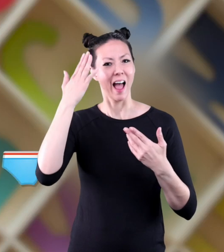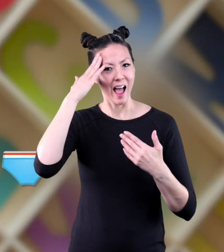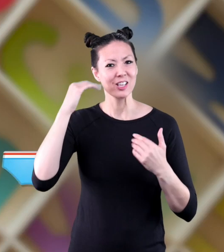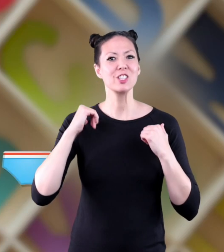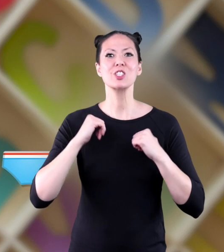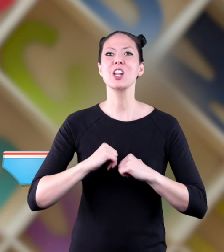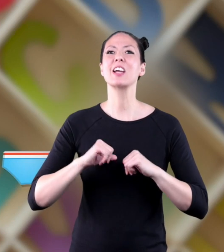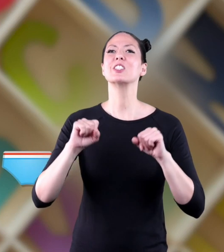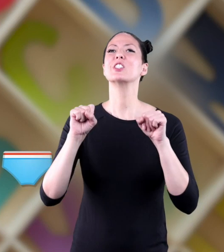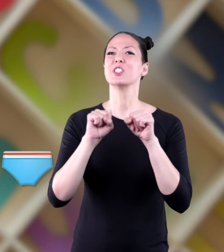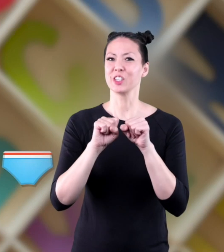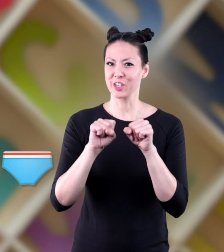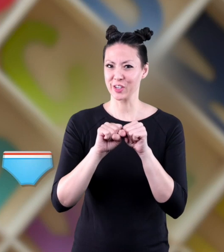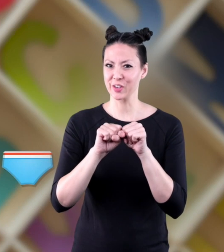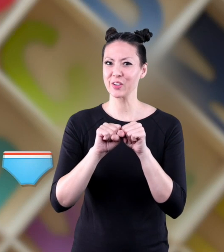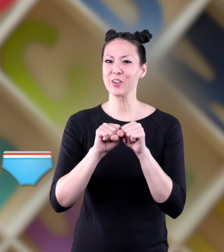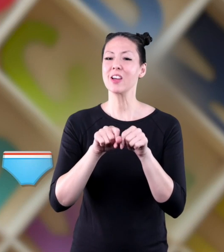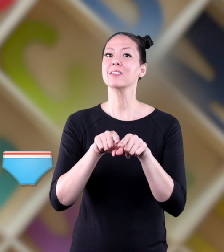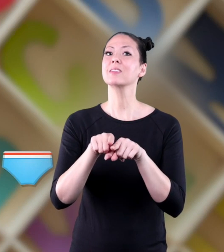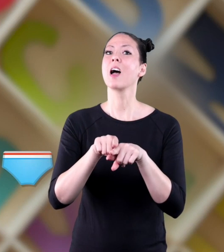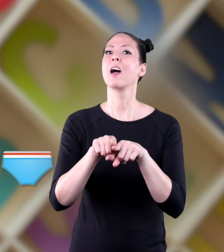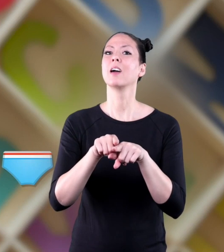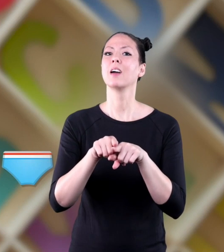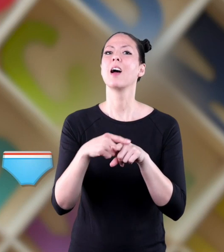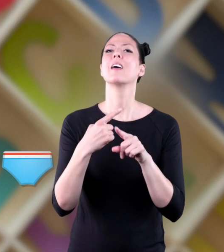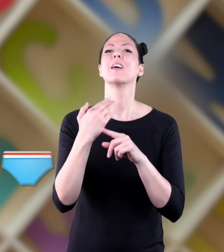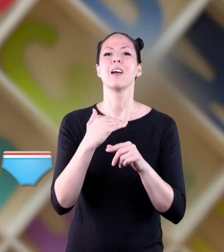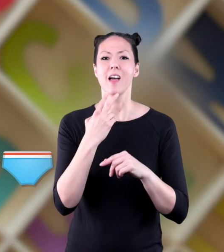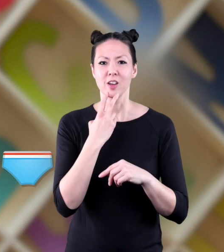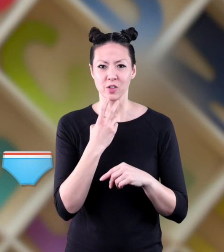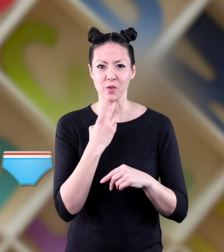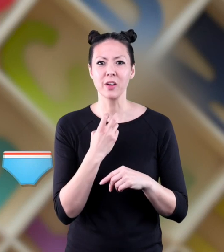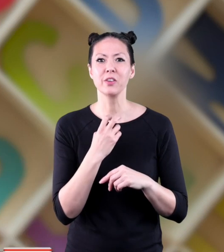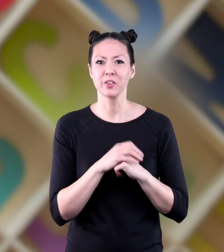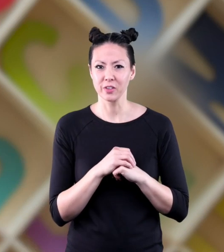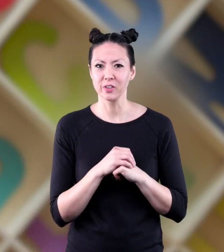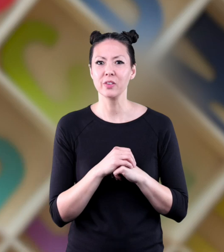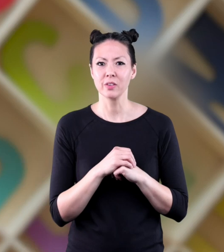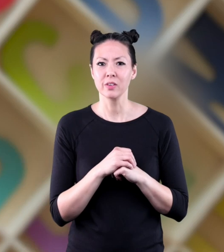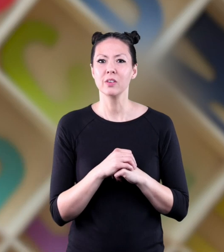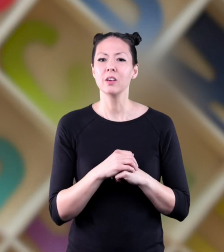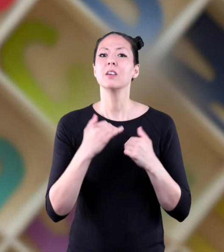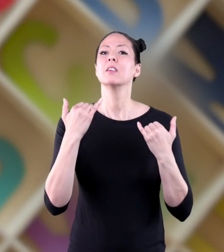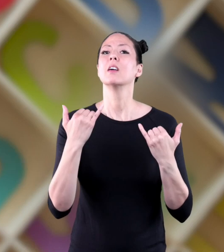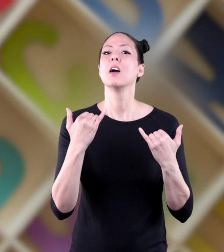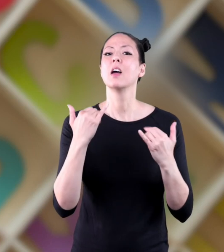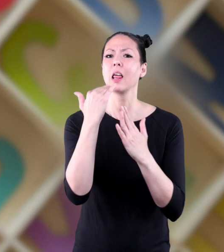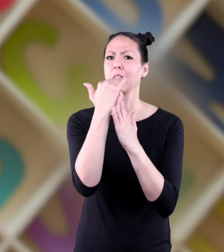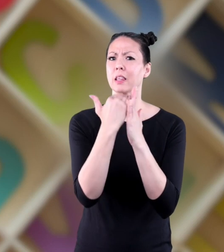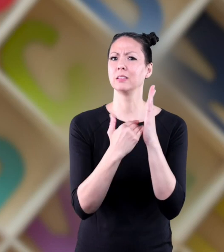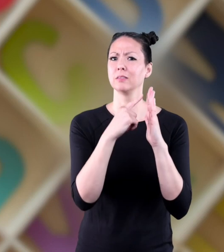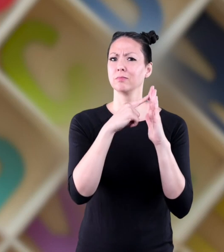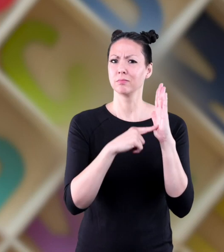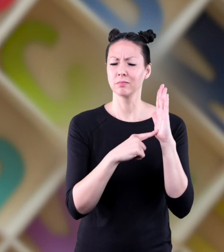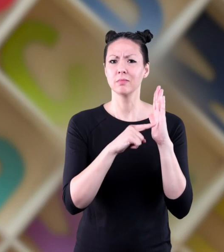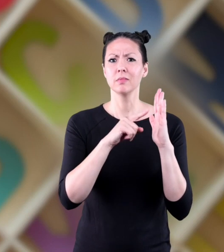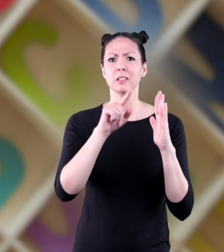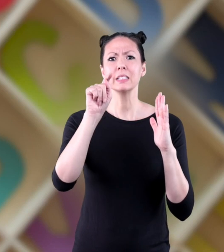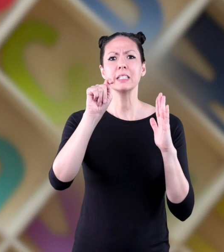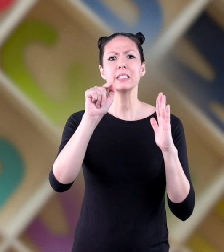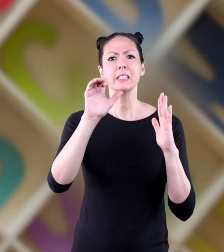jacket, shoe, sock, underwear. Okay, how about this list?